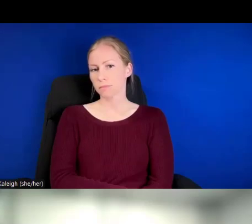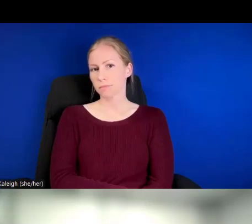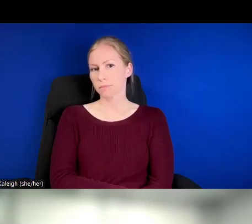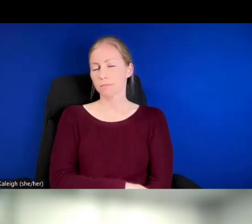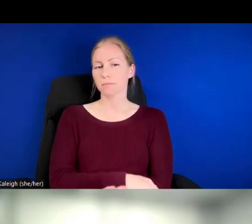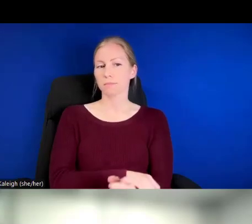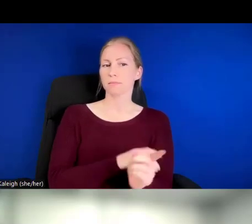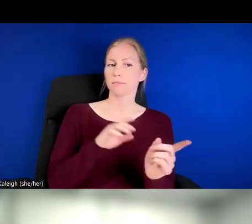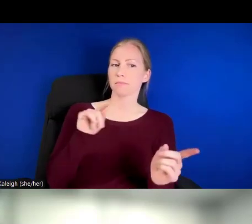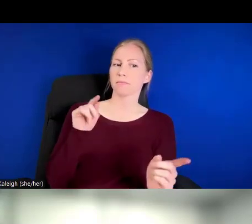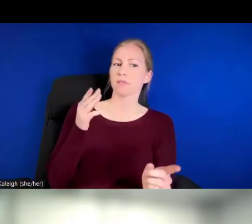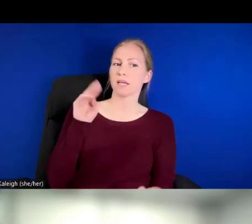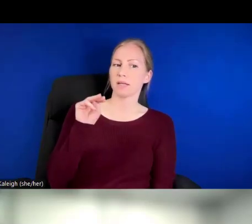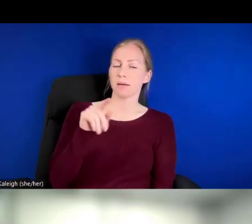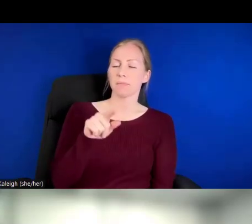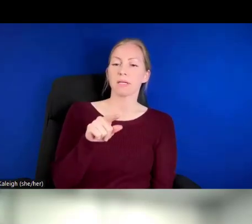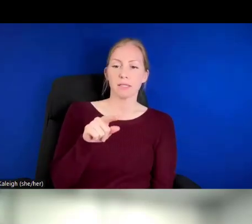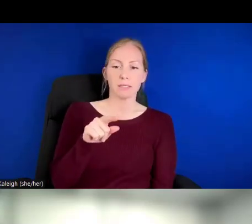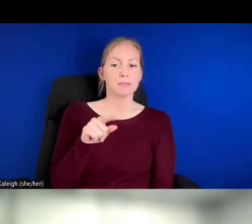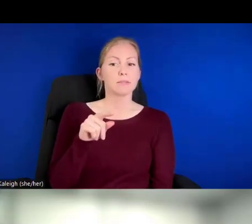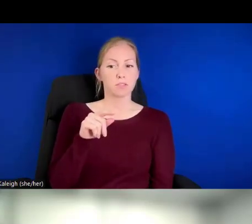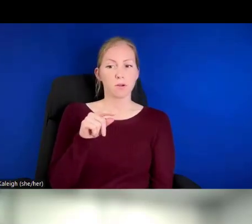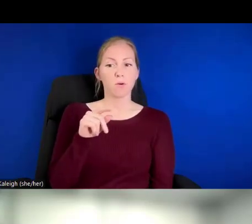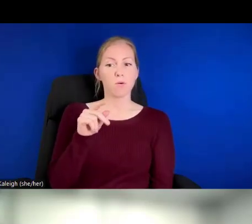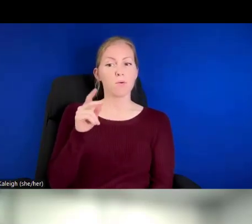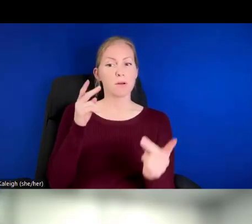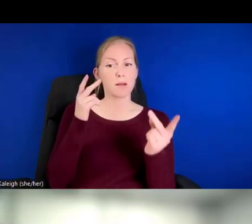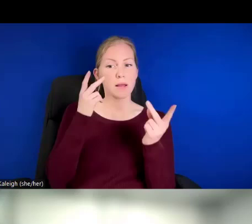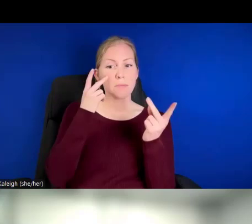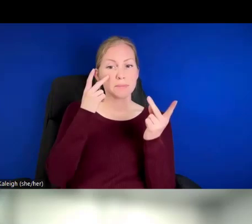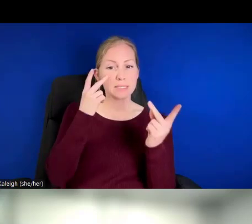So I'm seeing language